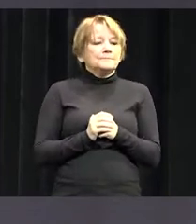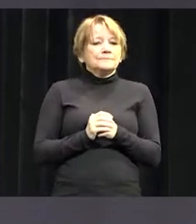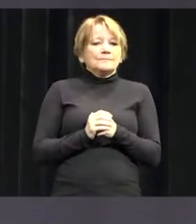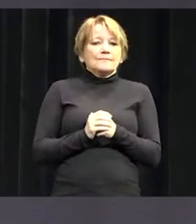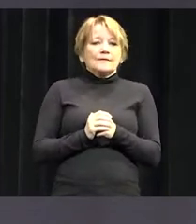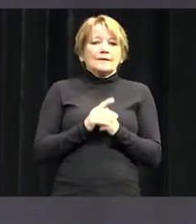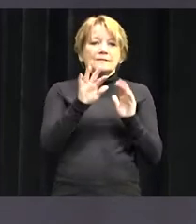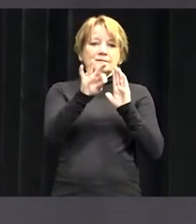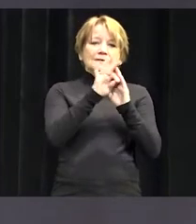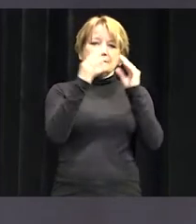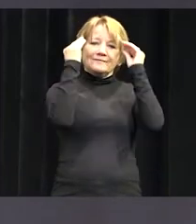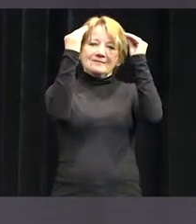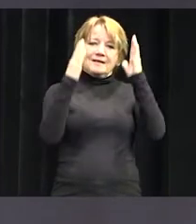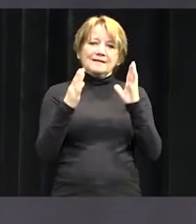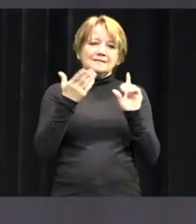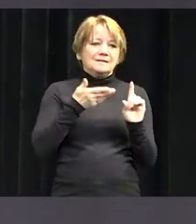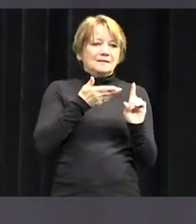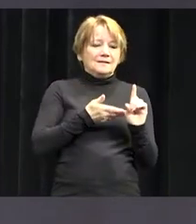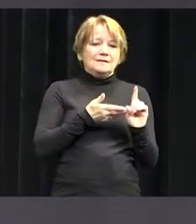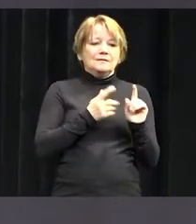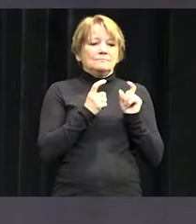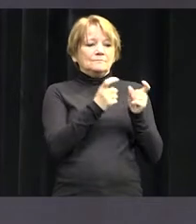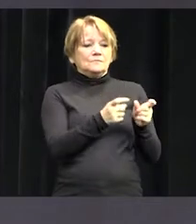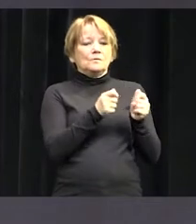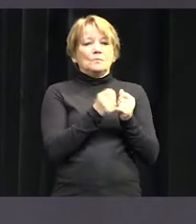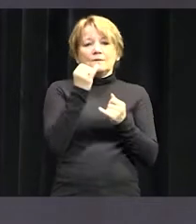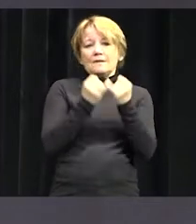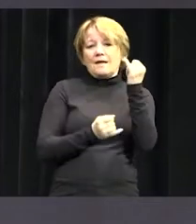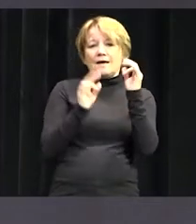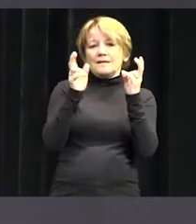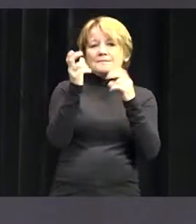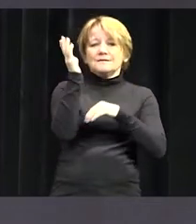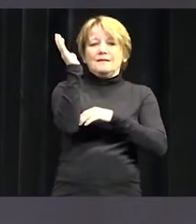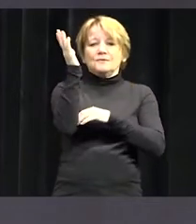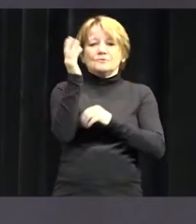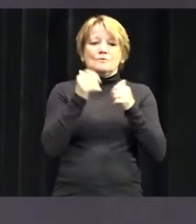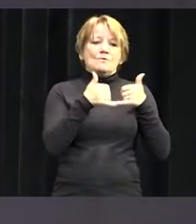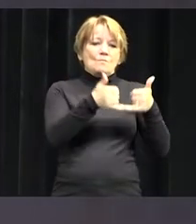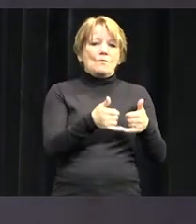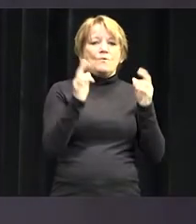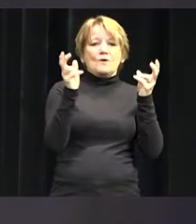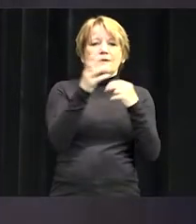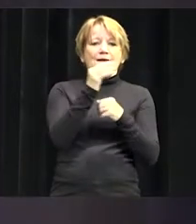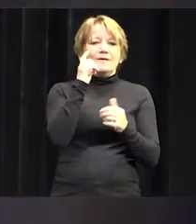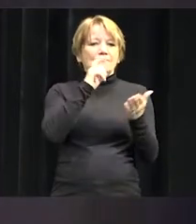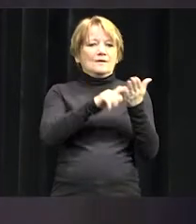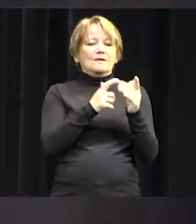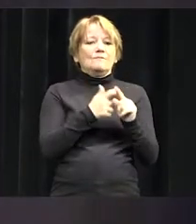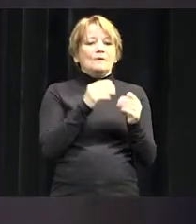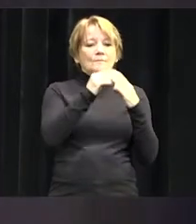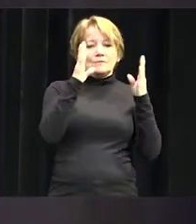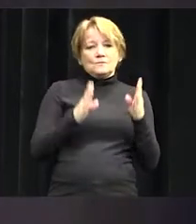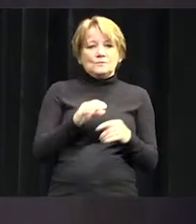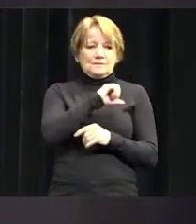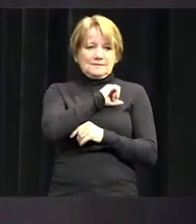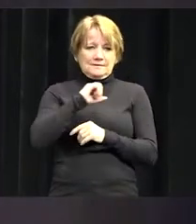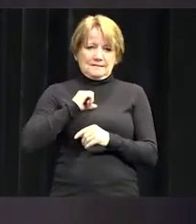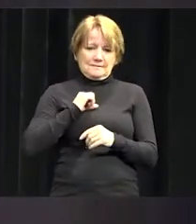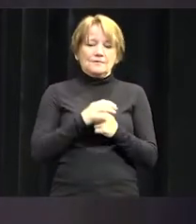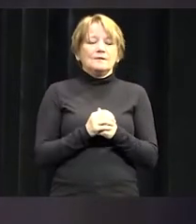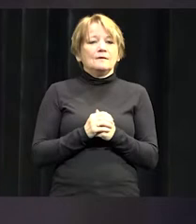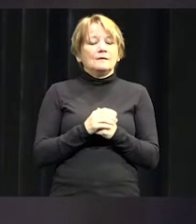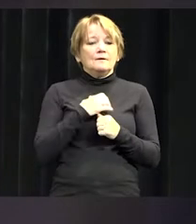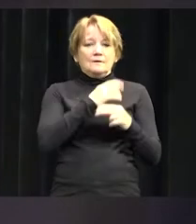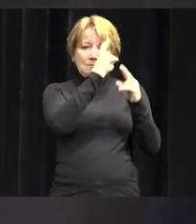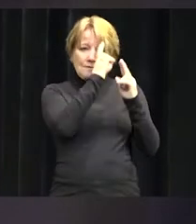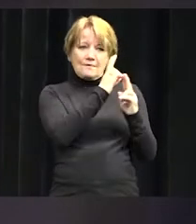member is presented with the last lecture award and recognition by the student senate it is my honor to present to you